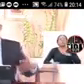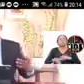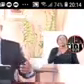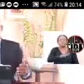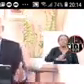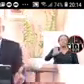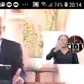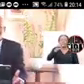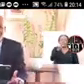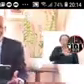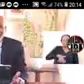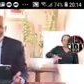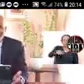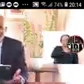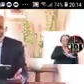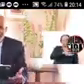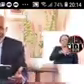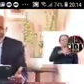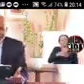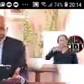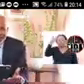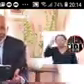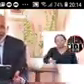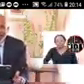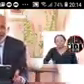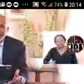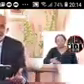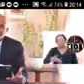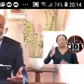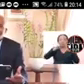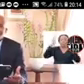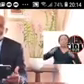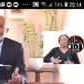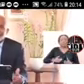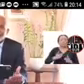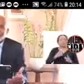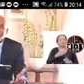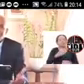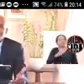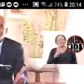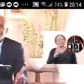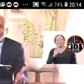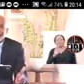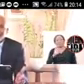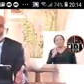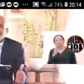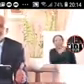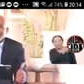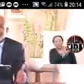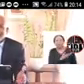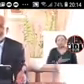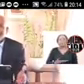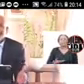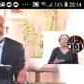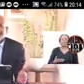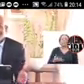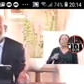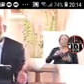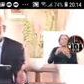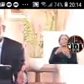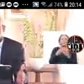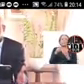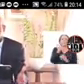right, and perhaps to the back. So curtilage, while it is a legal term, it means nothing more than